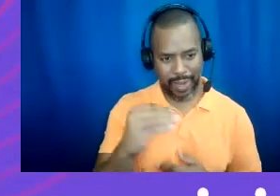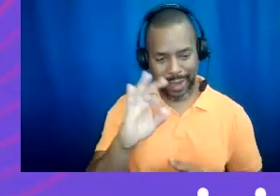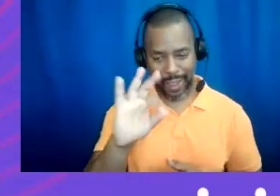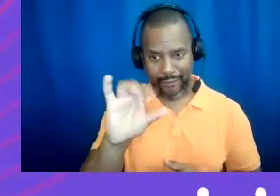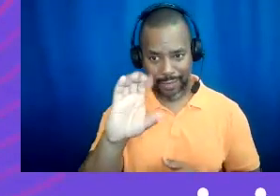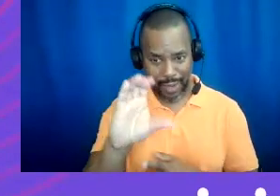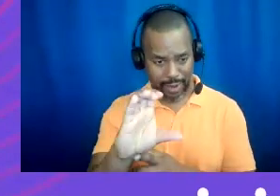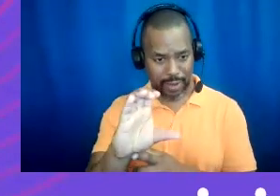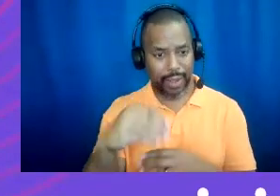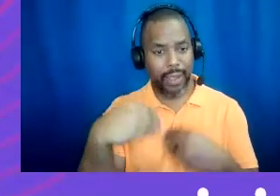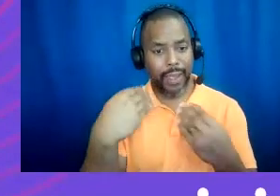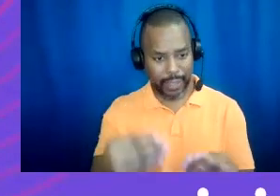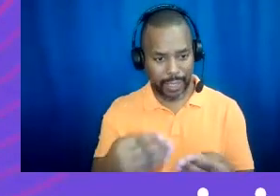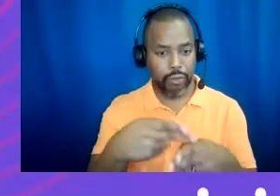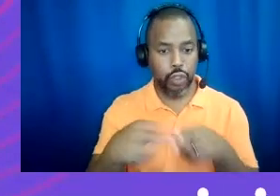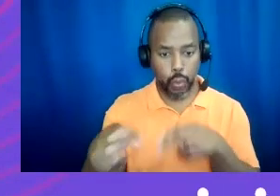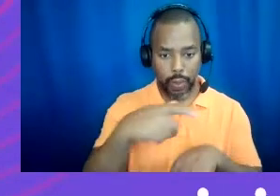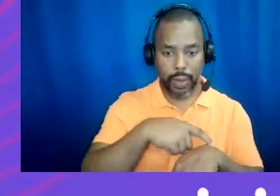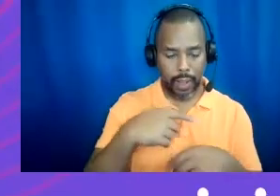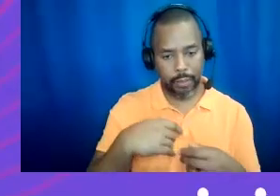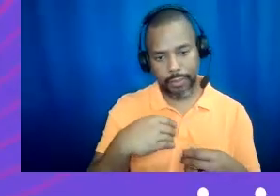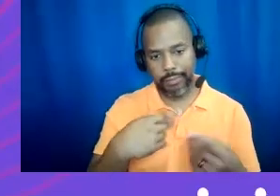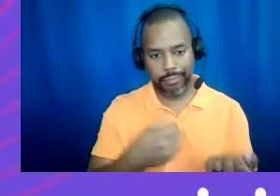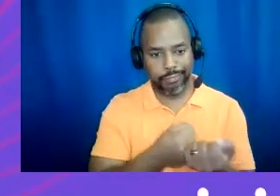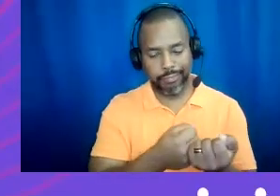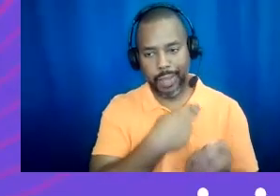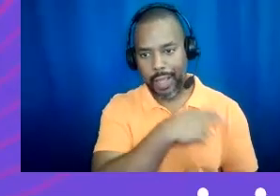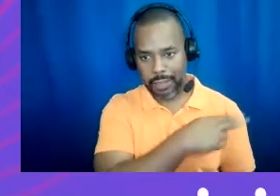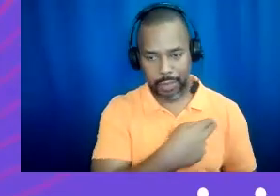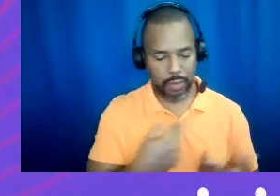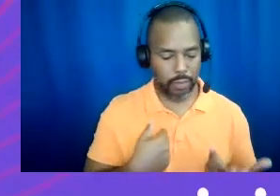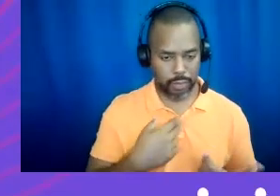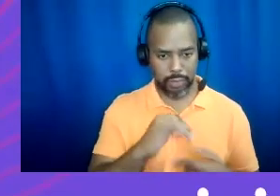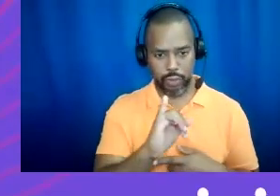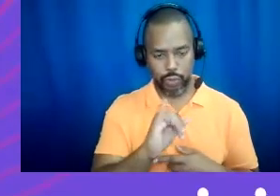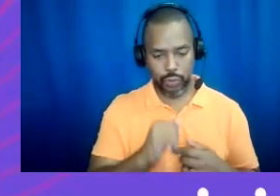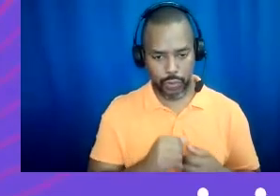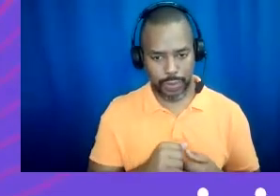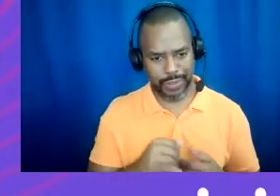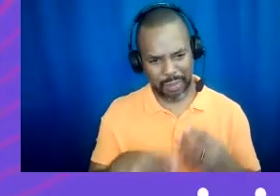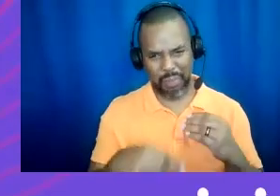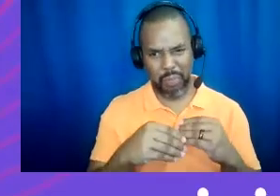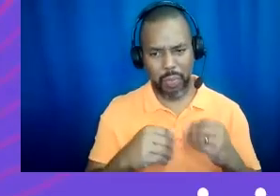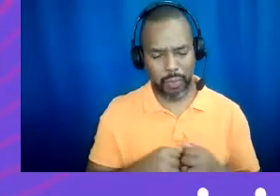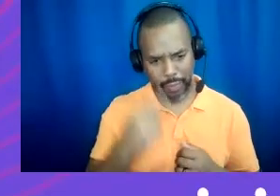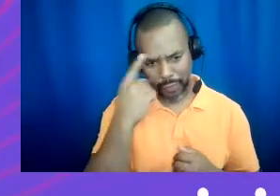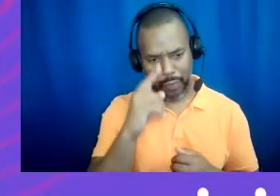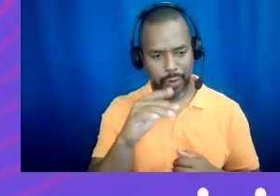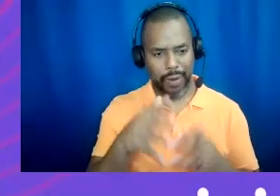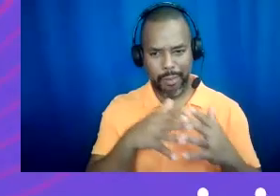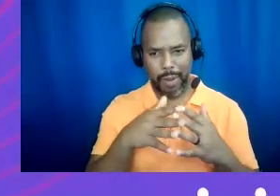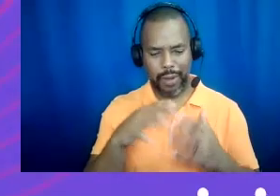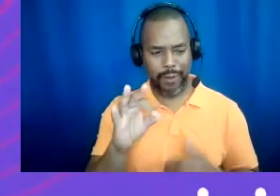disability, cancer insurances, hospital indemnity insurances, and more under American Fidelity. And